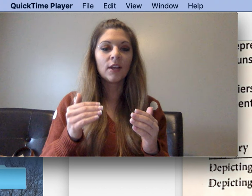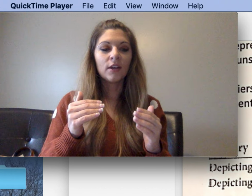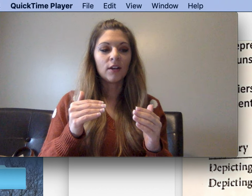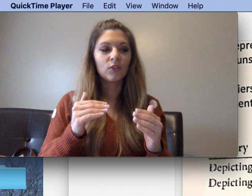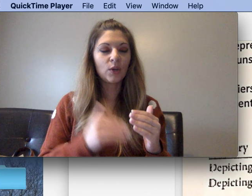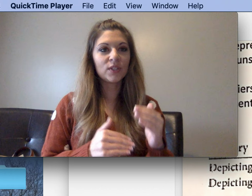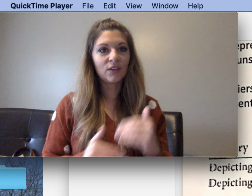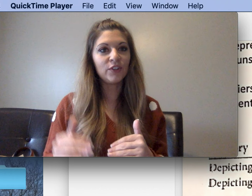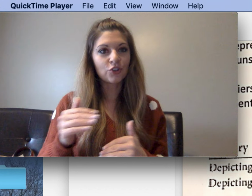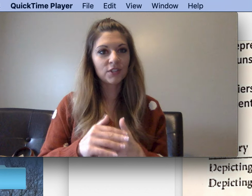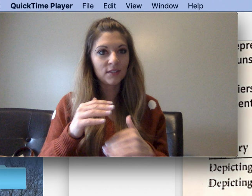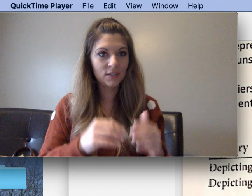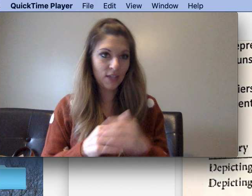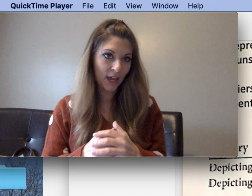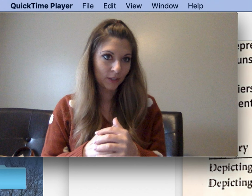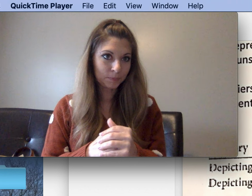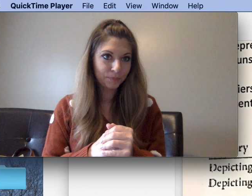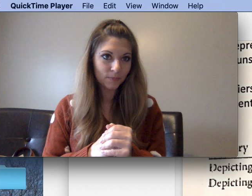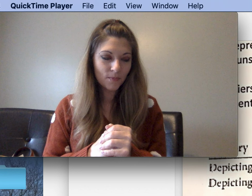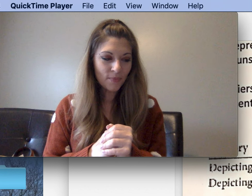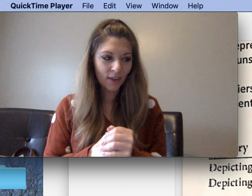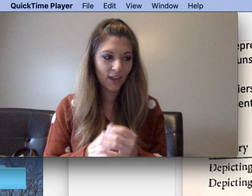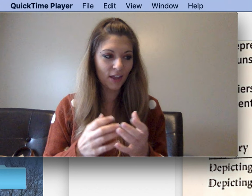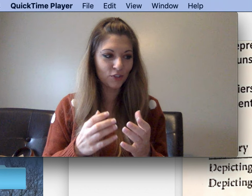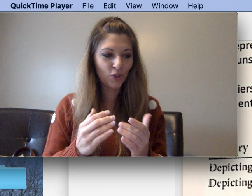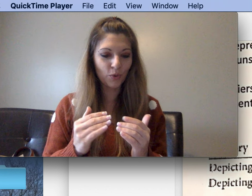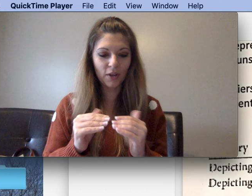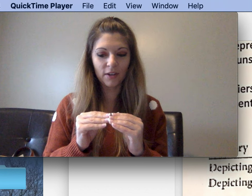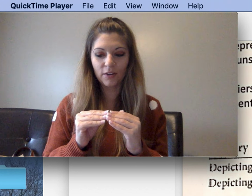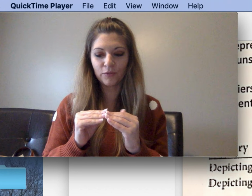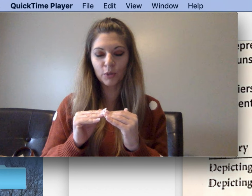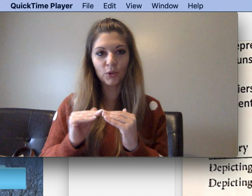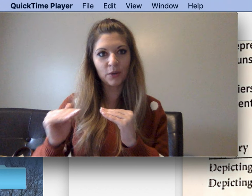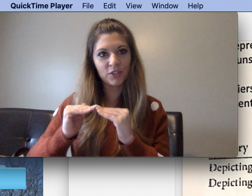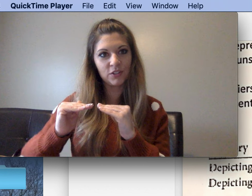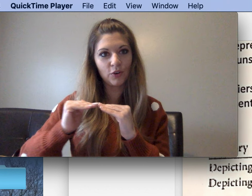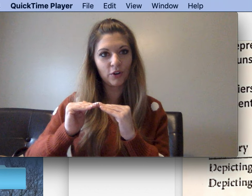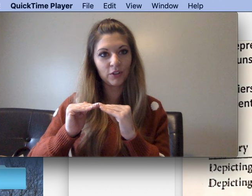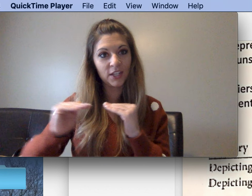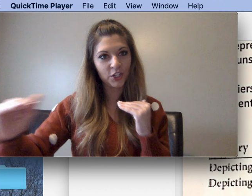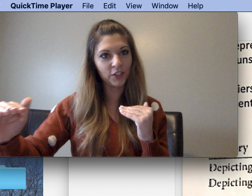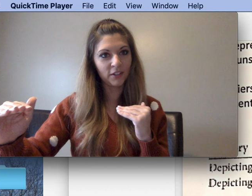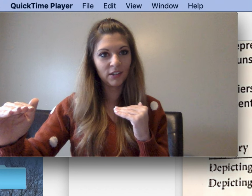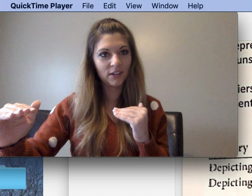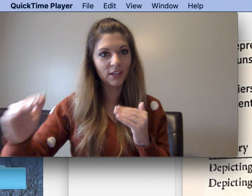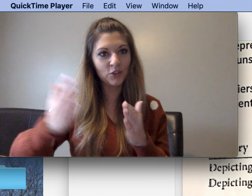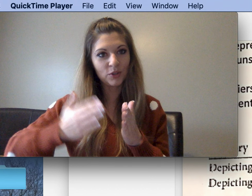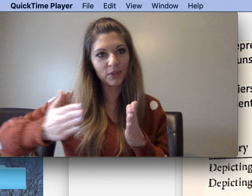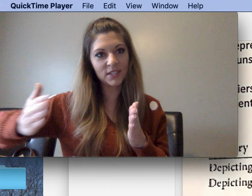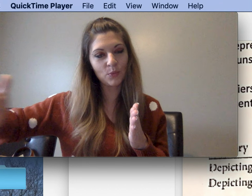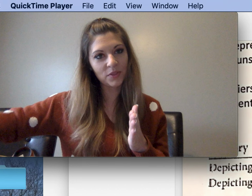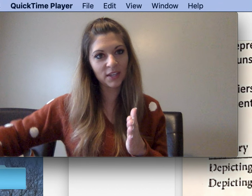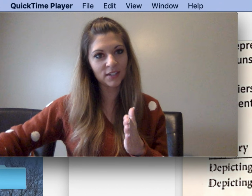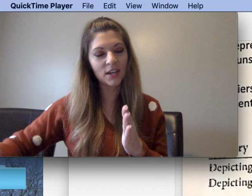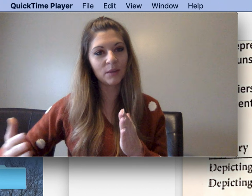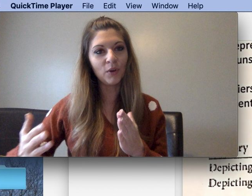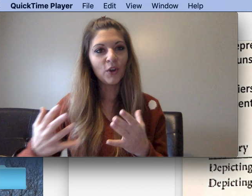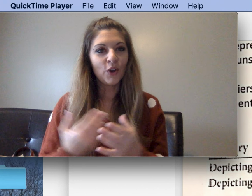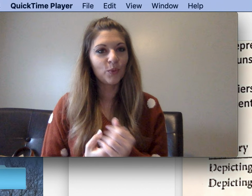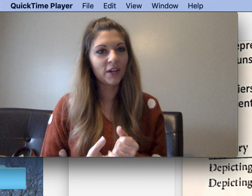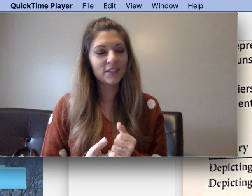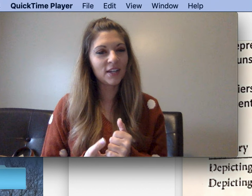where linguistic features can stack. So verbal languages are linear, and you can only say one thing at a